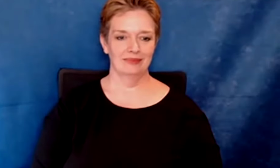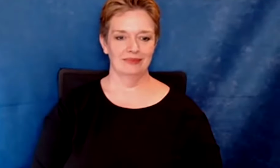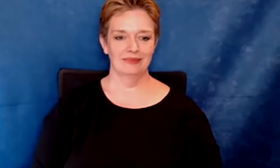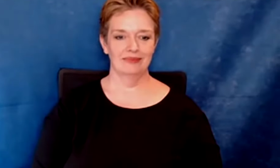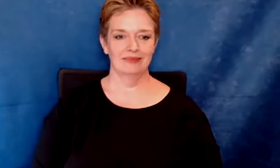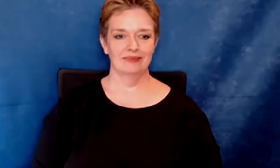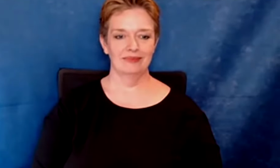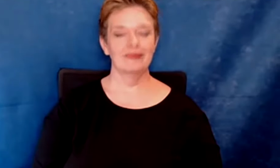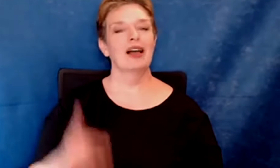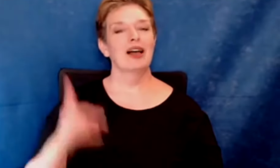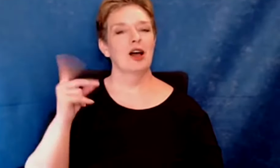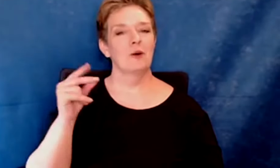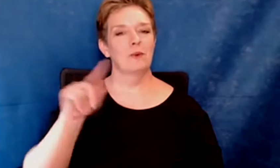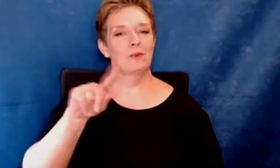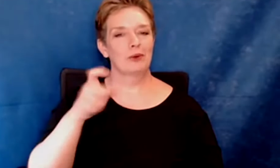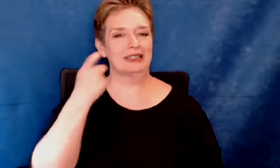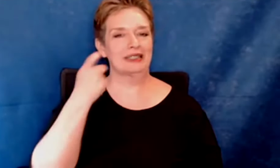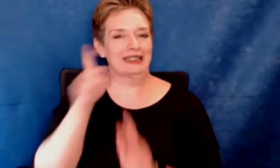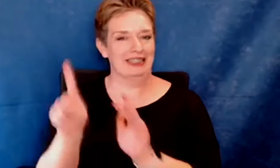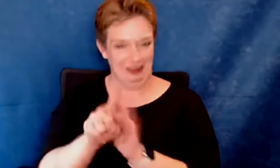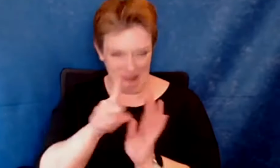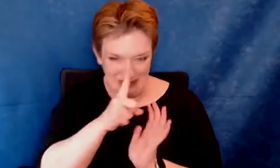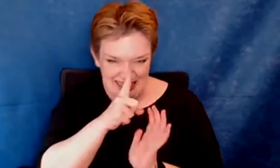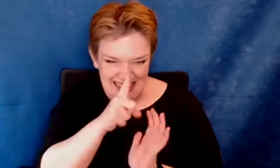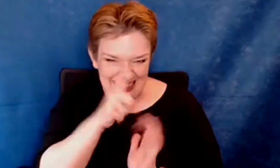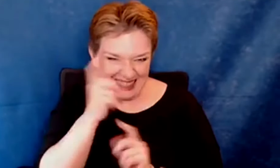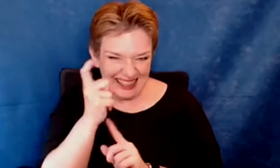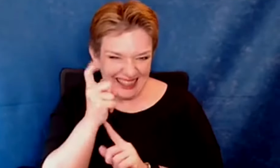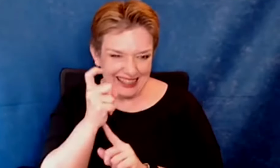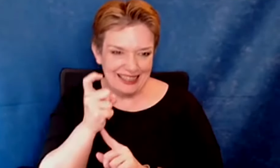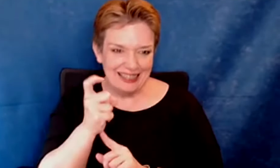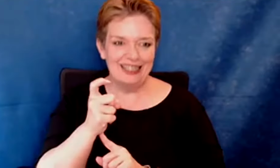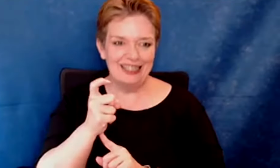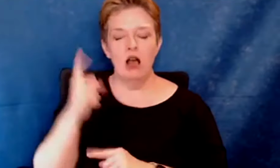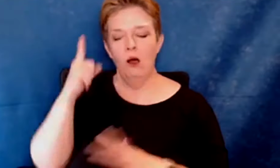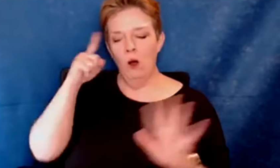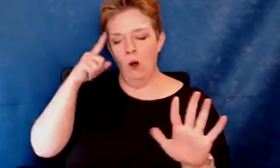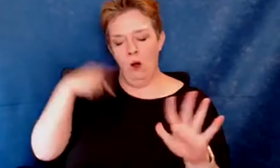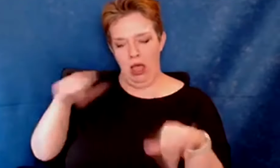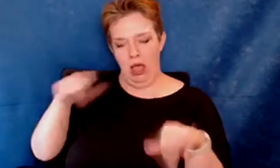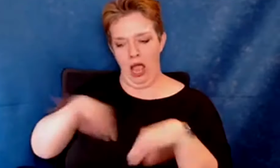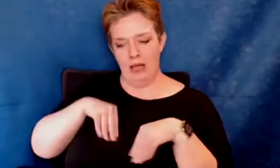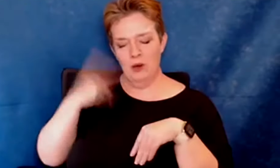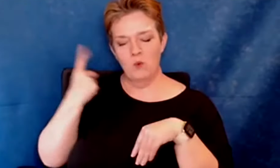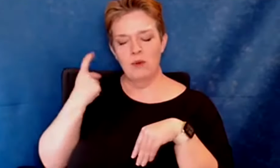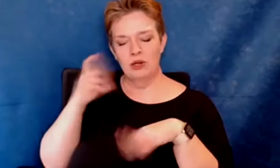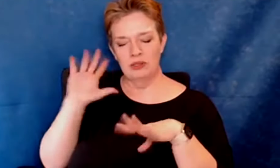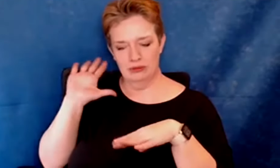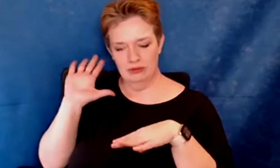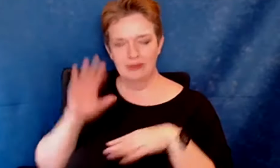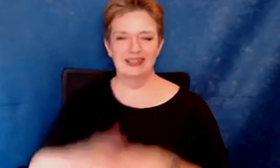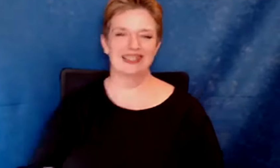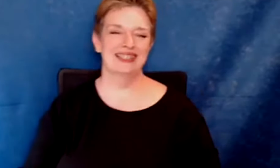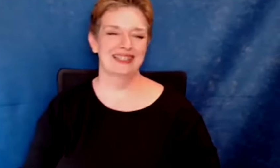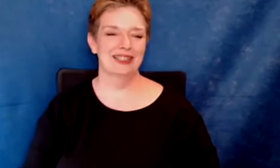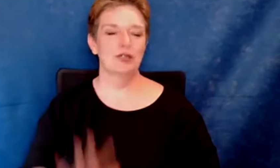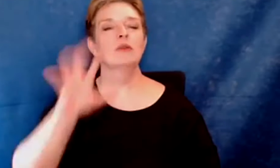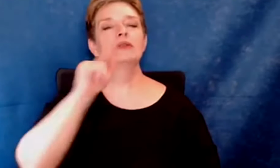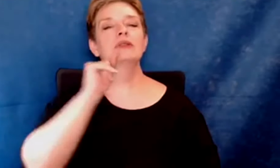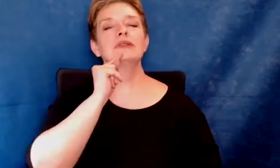Sorry, one more question just came in. Are you open for one more? I think I can take it. Okay. Seriously,